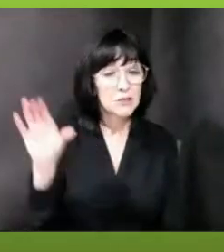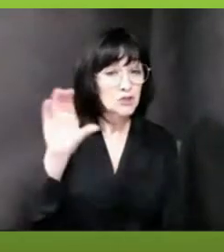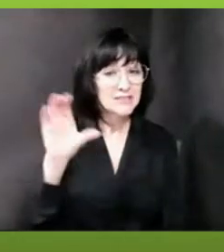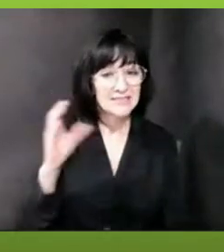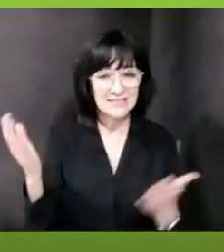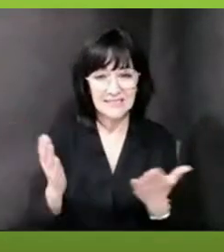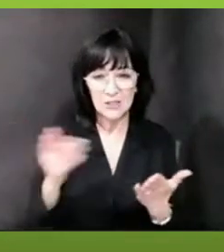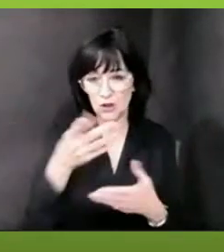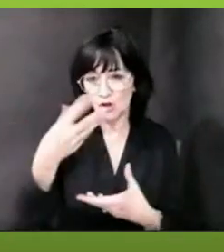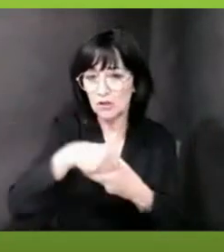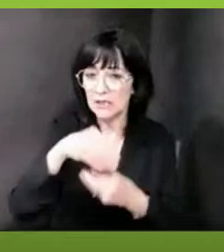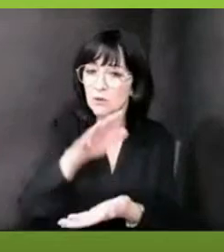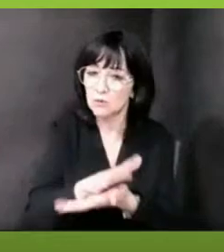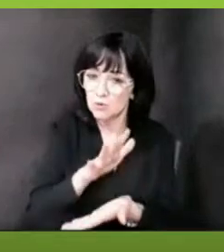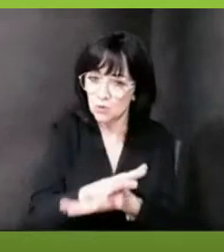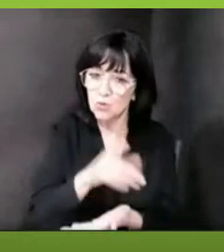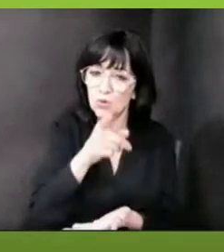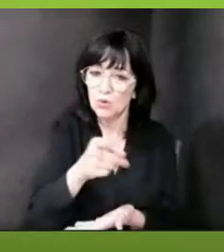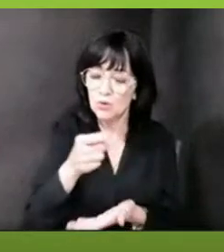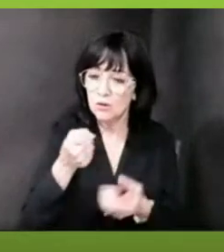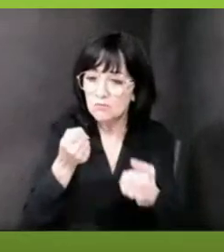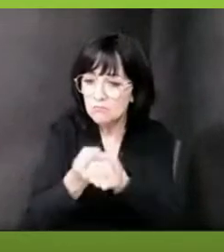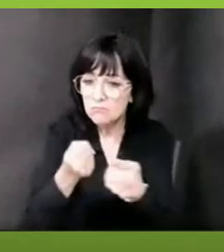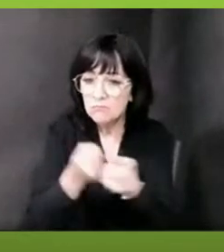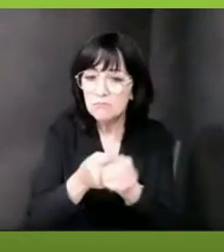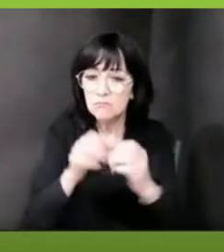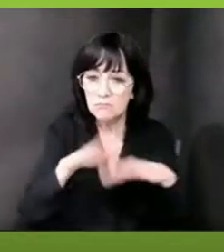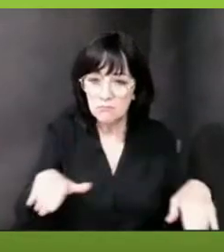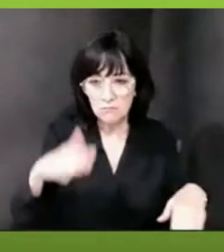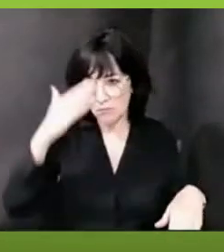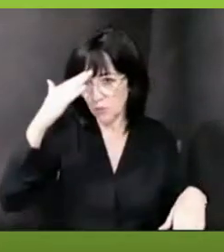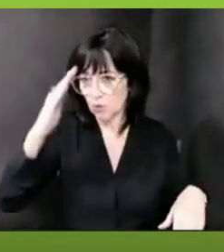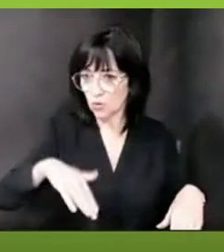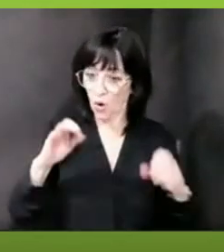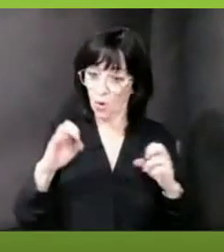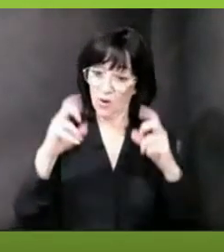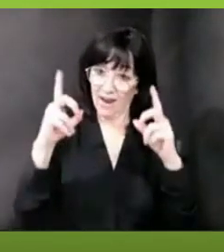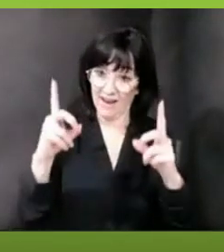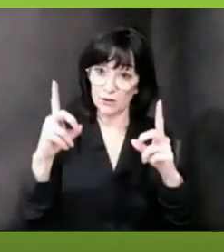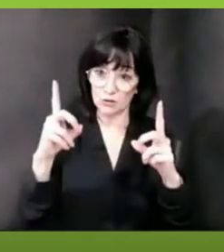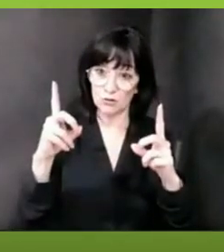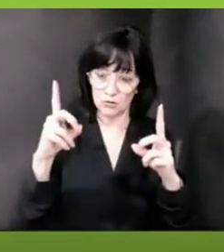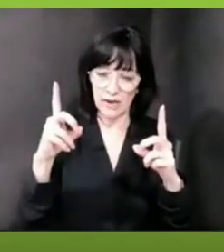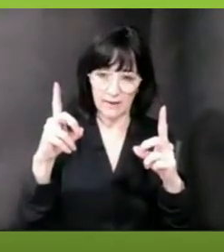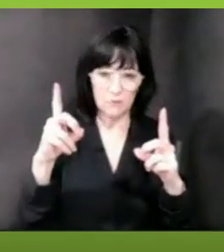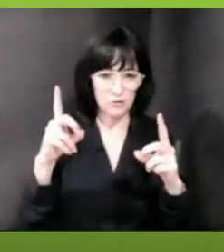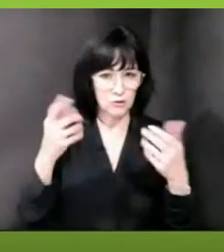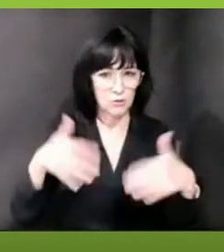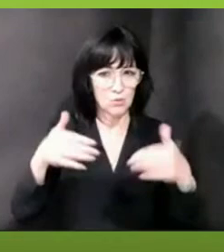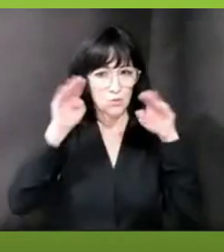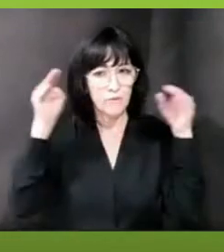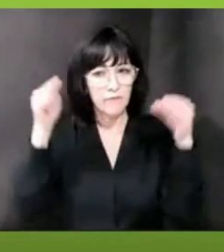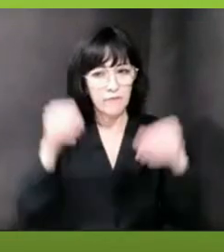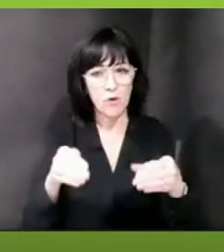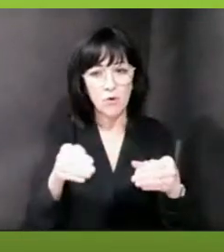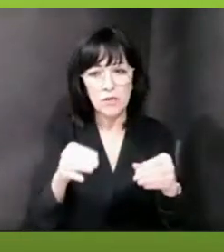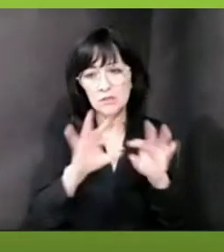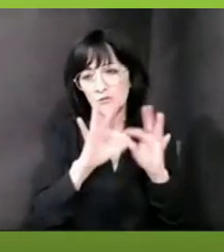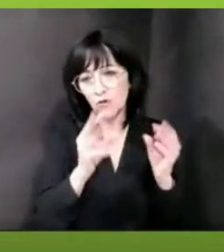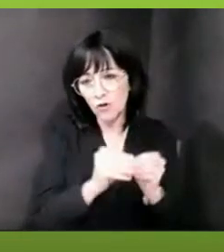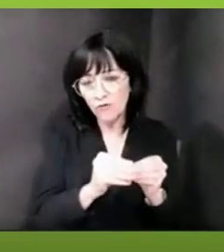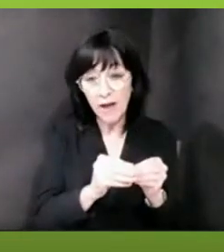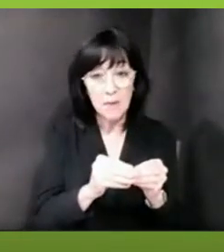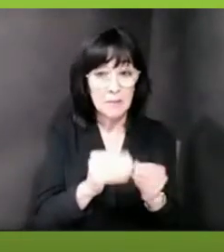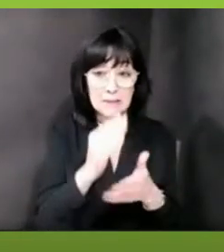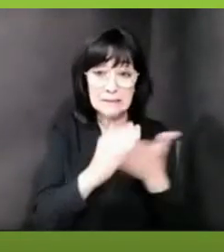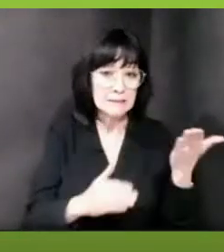our kids with that. And we know that education, schooling has been a central focus for families, whether that was in their living room,